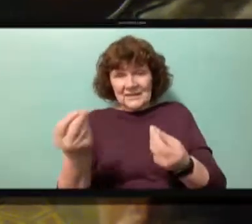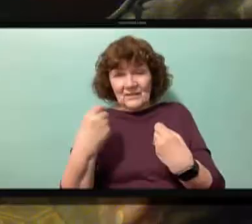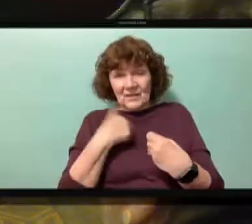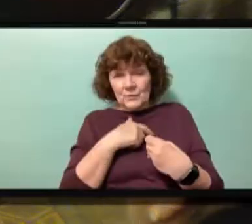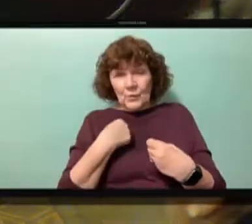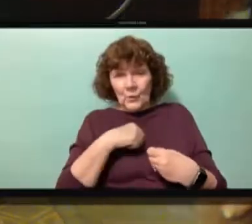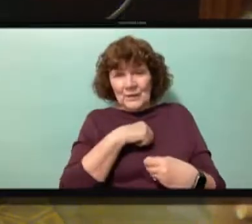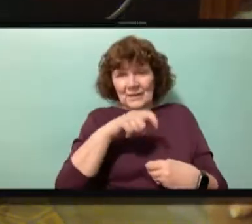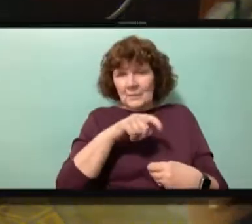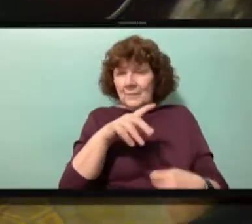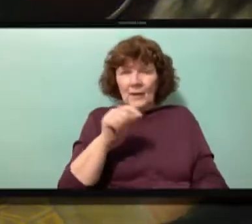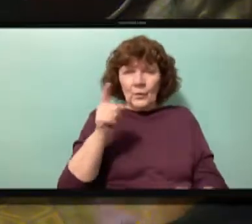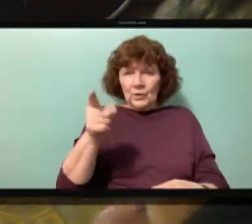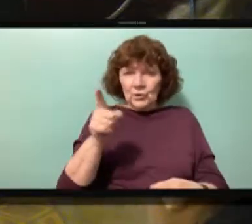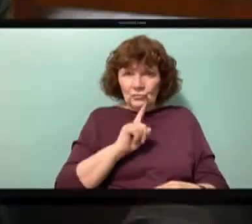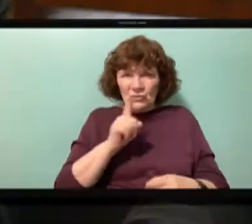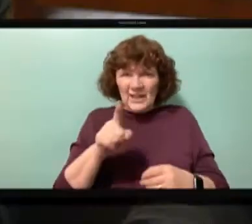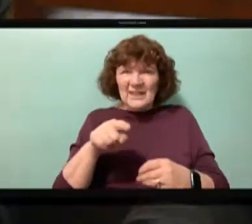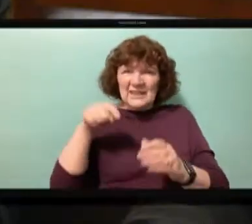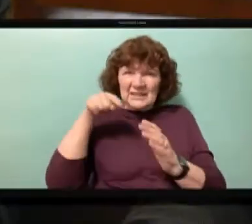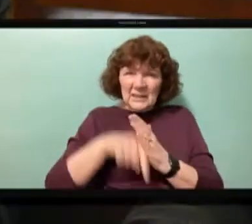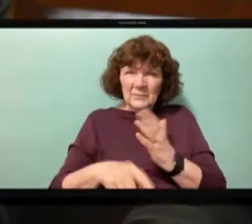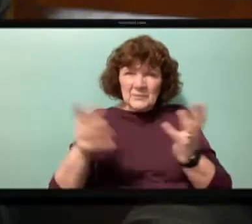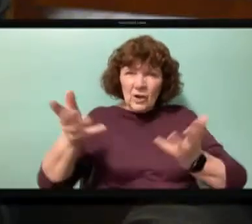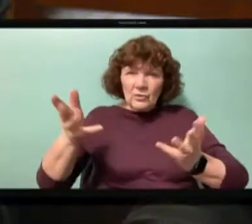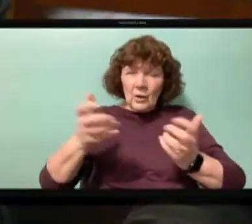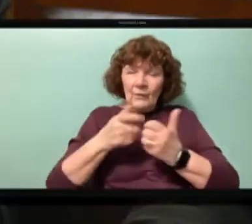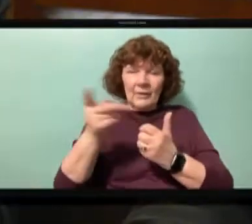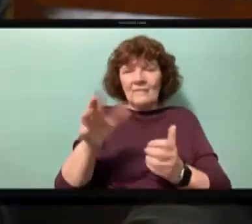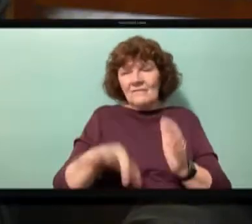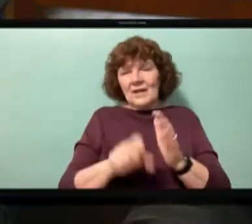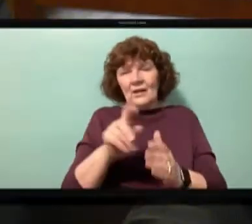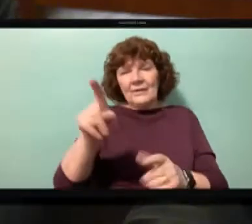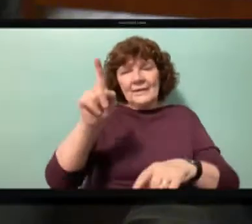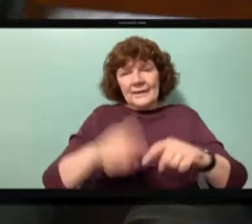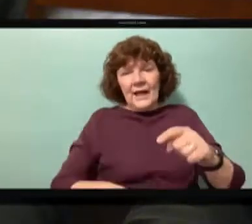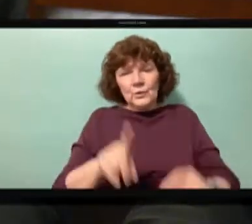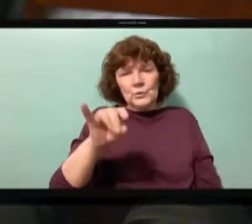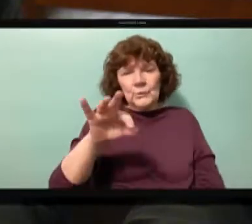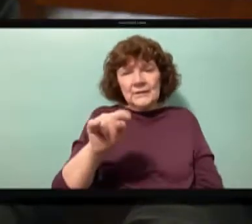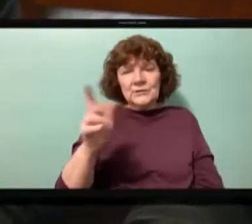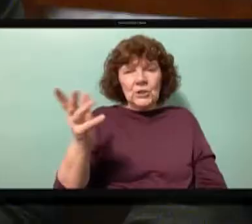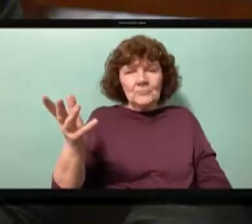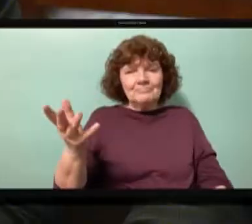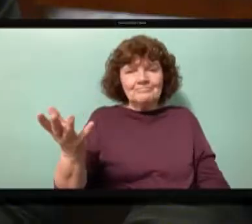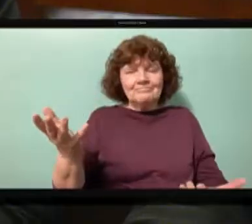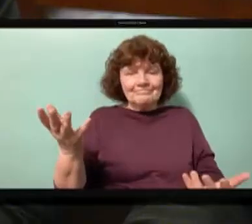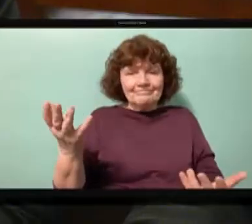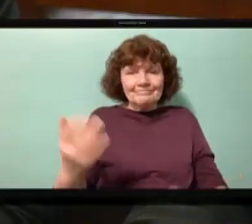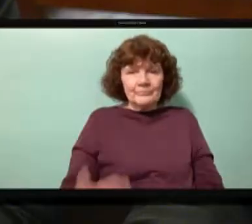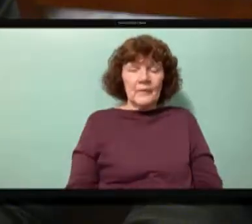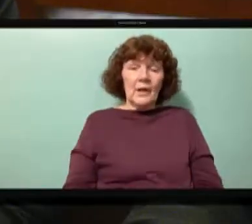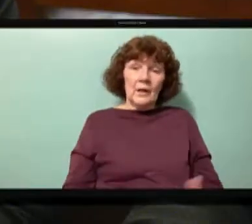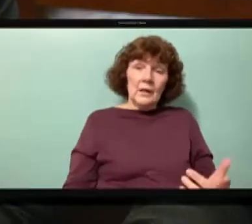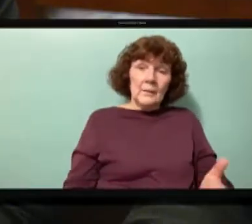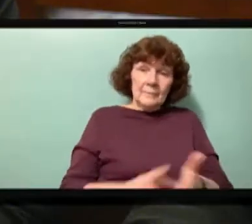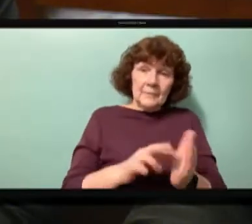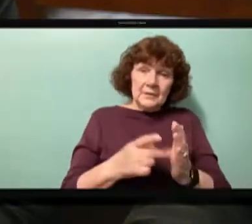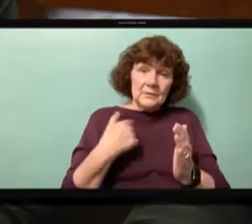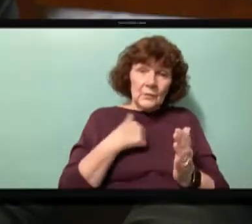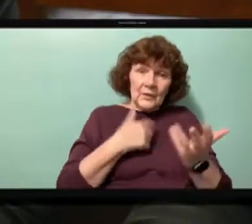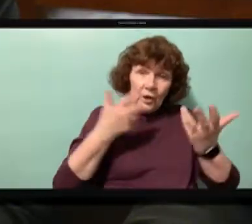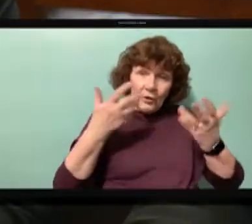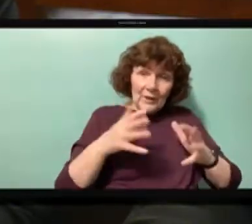needed them to do. So, I mean, I believe that hadn't we already entered into contract